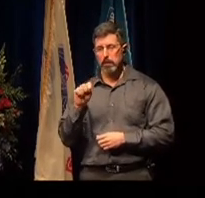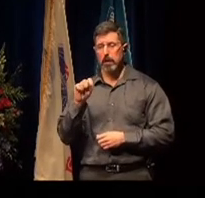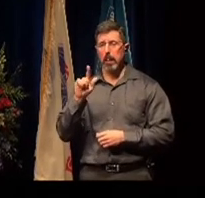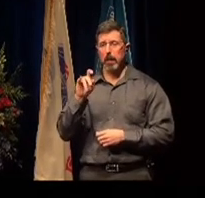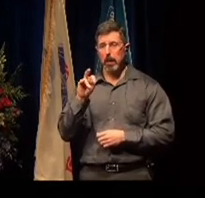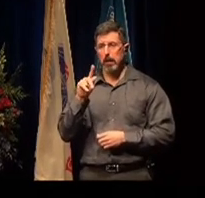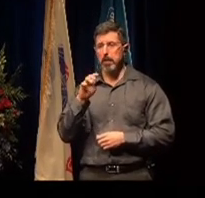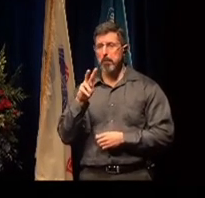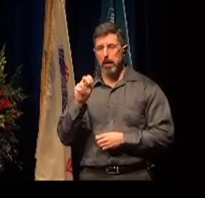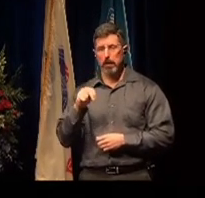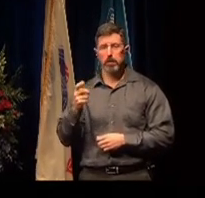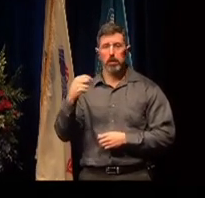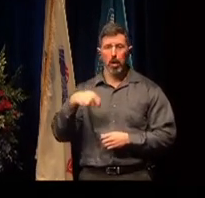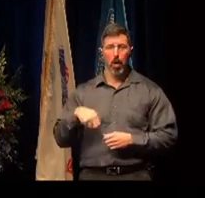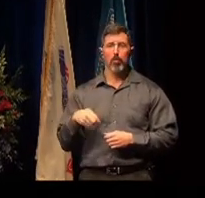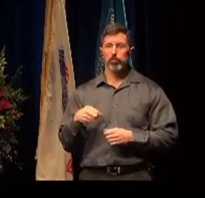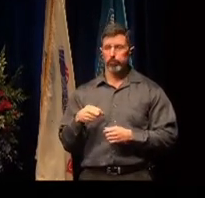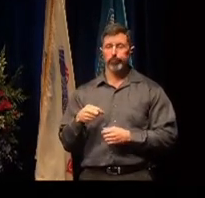message for us.